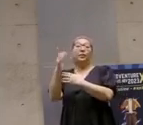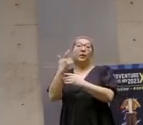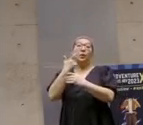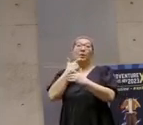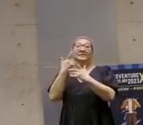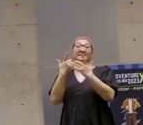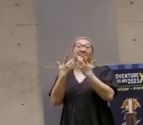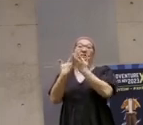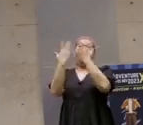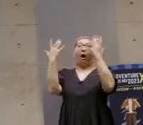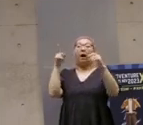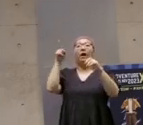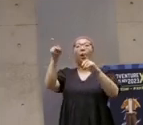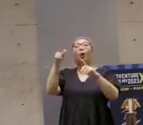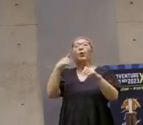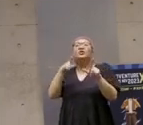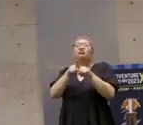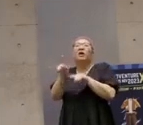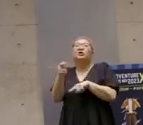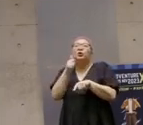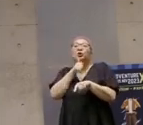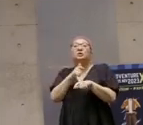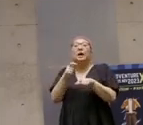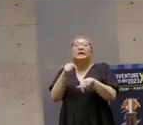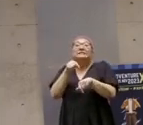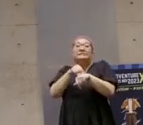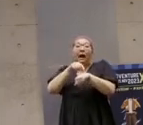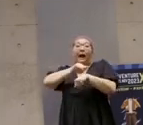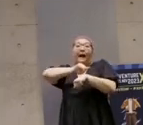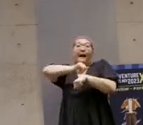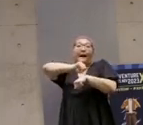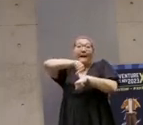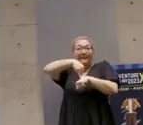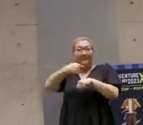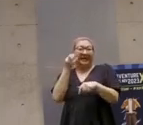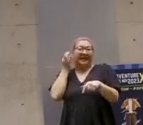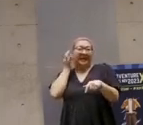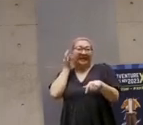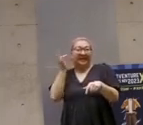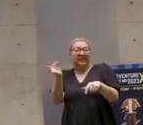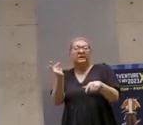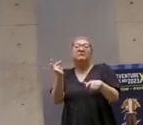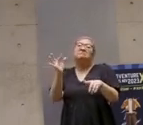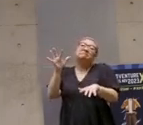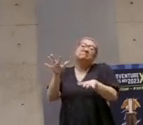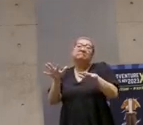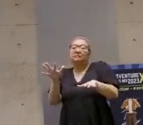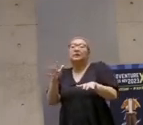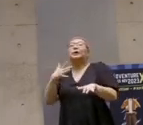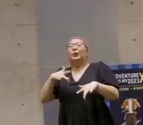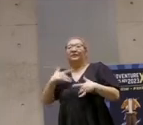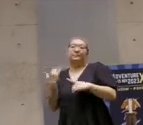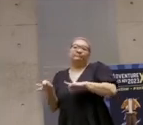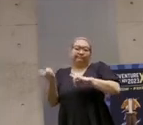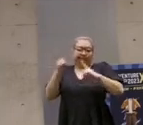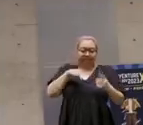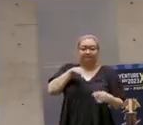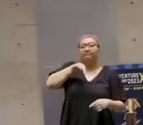people to keep playing the game, even when they have to admit that they've failed the first time.